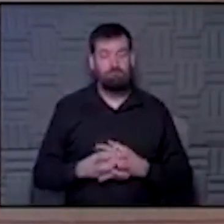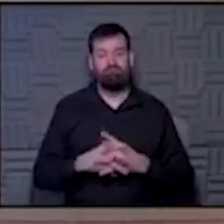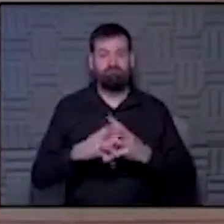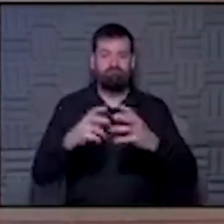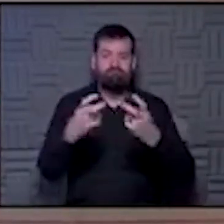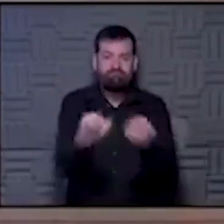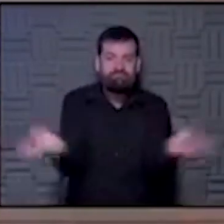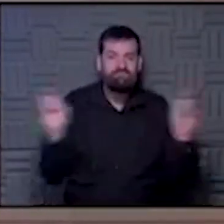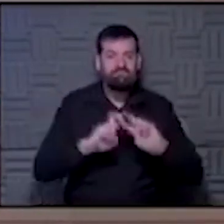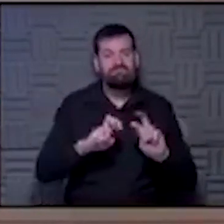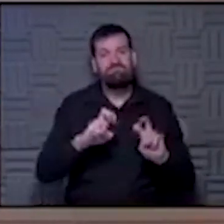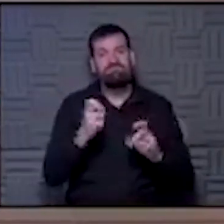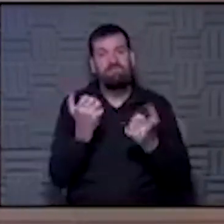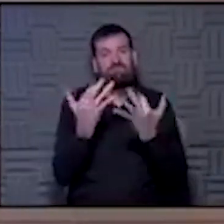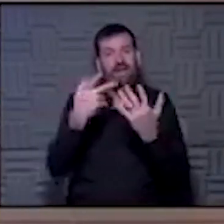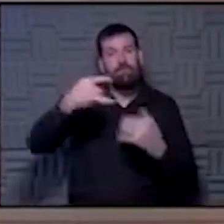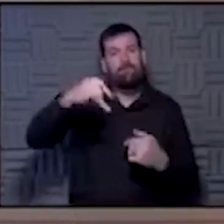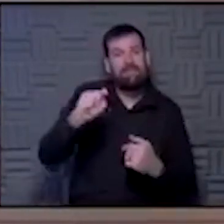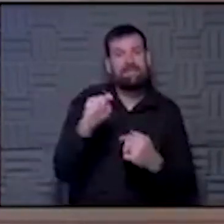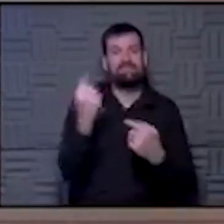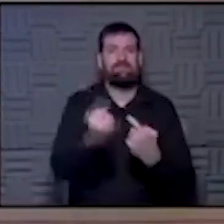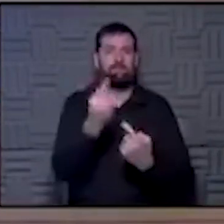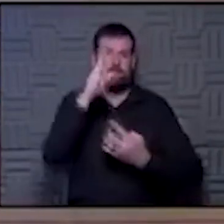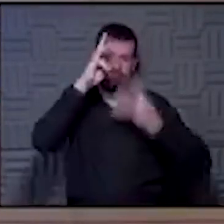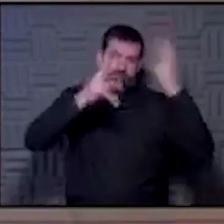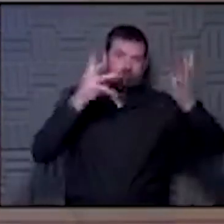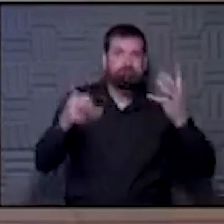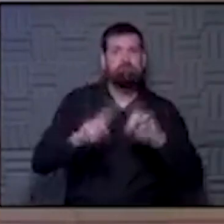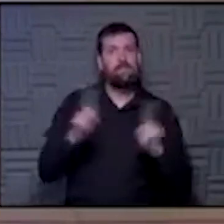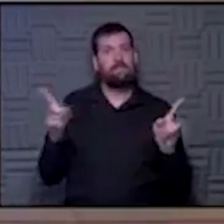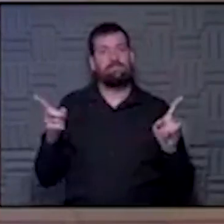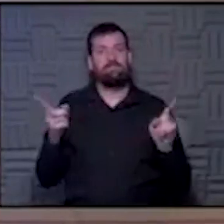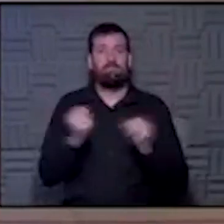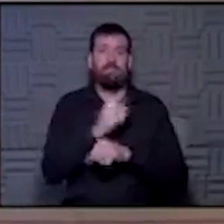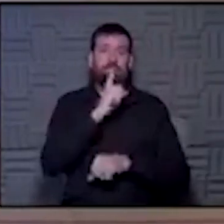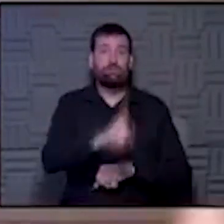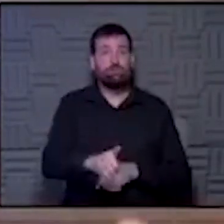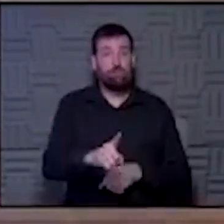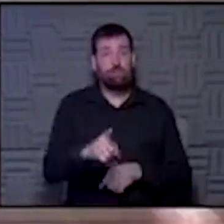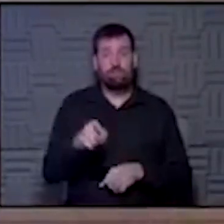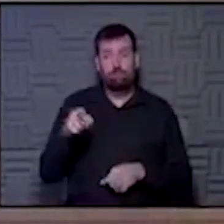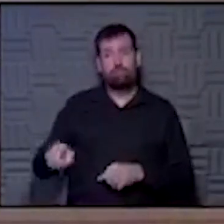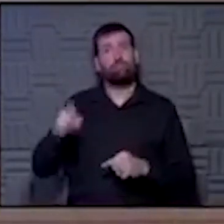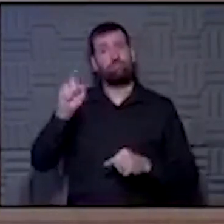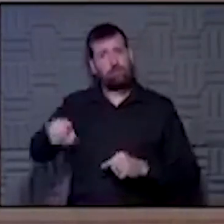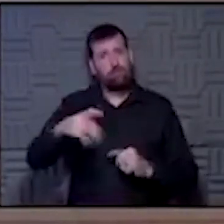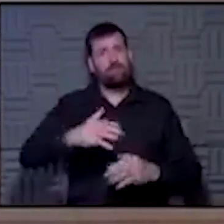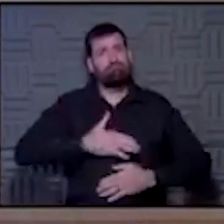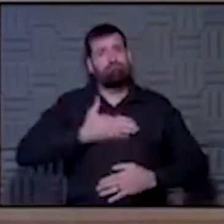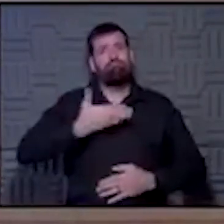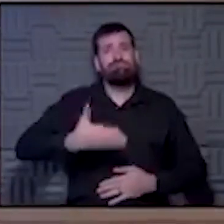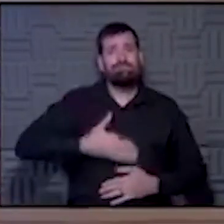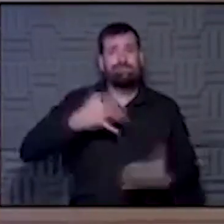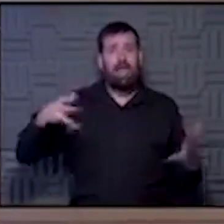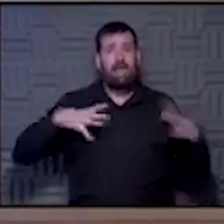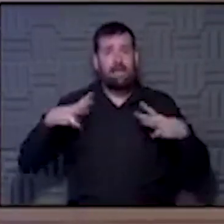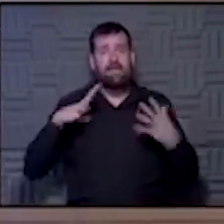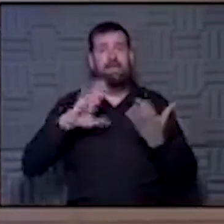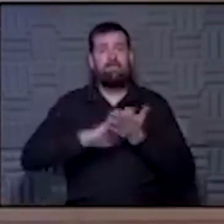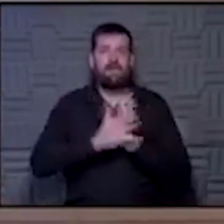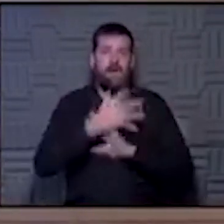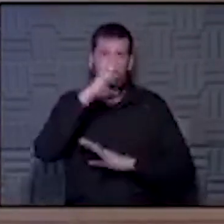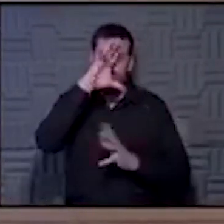or something creative. But really just making sure that we don't take what should be a joyous holiday and turn it into a